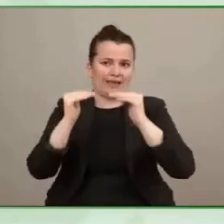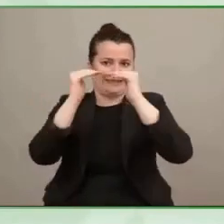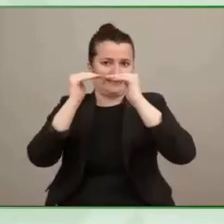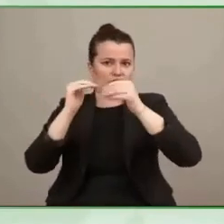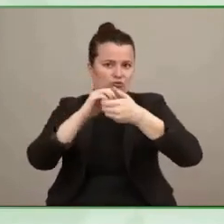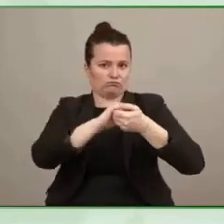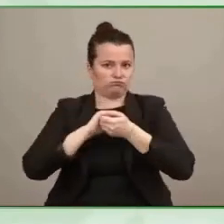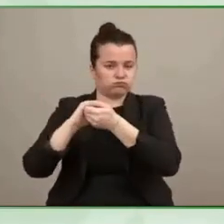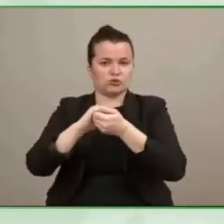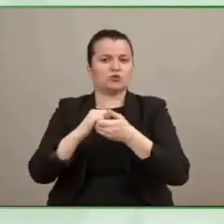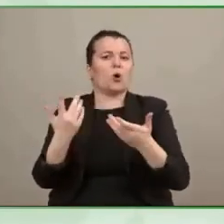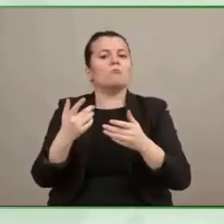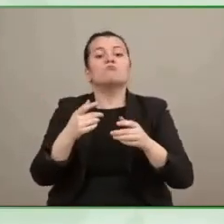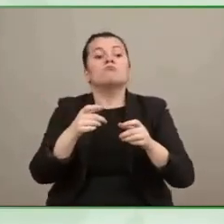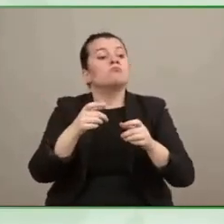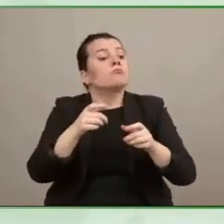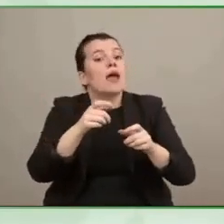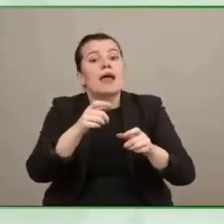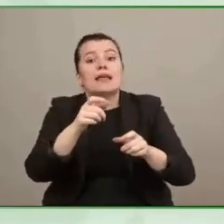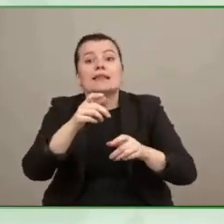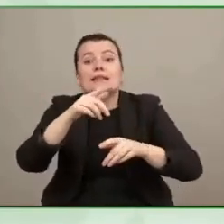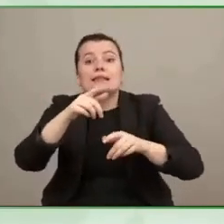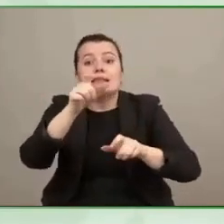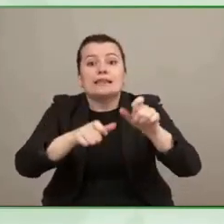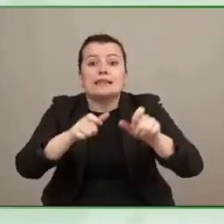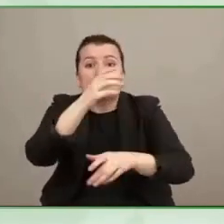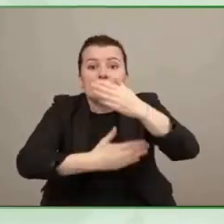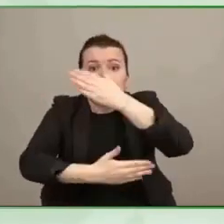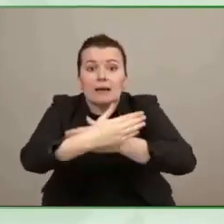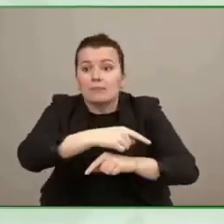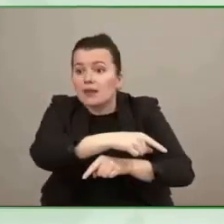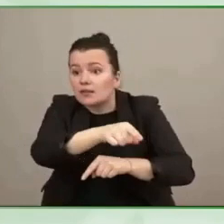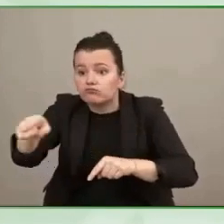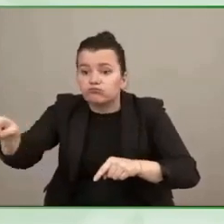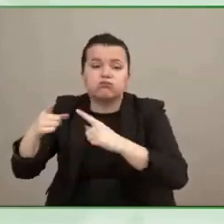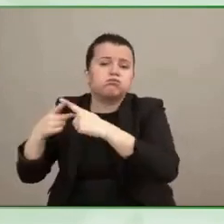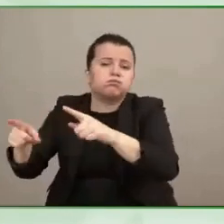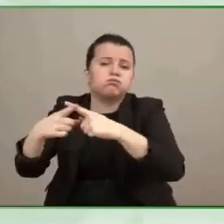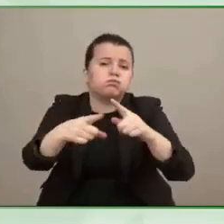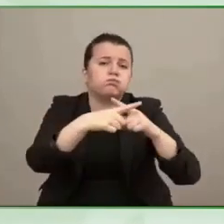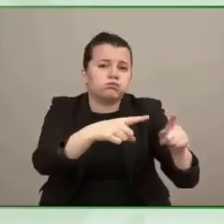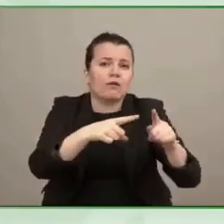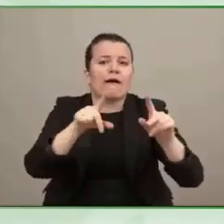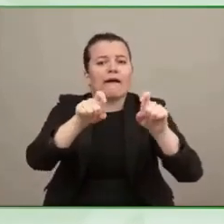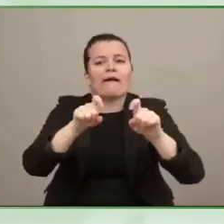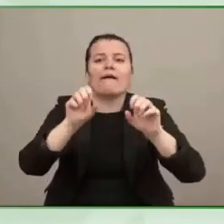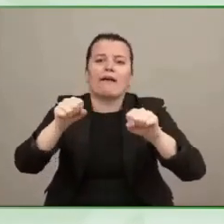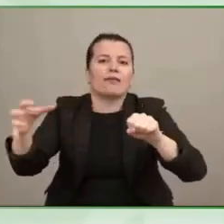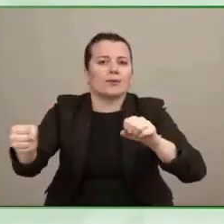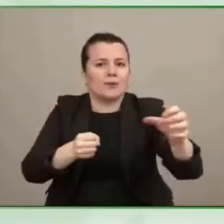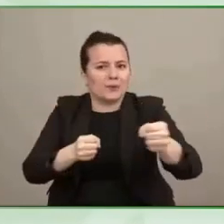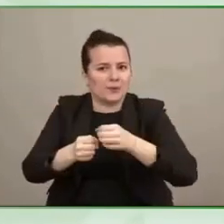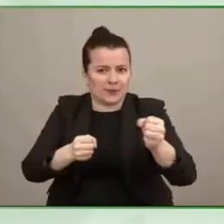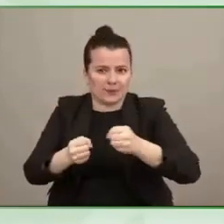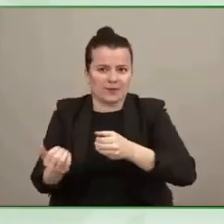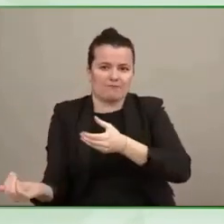disability. I will add it to this point about that you mentioned. We are 60